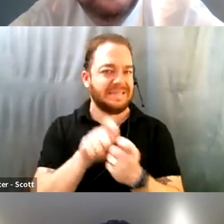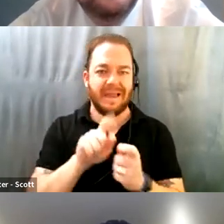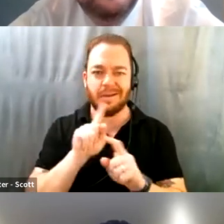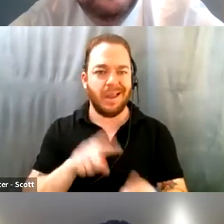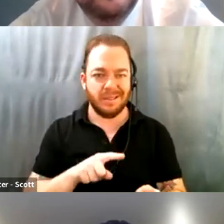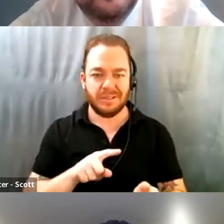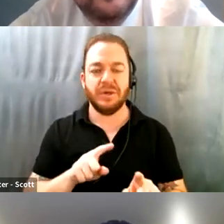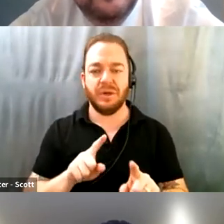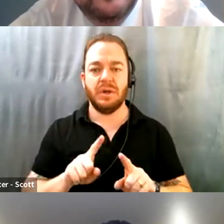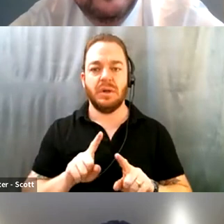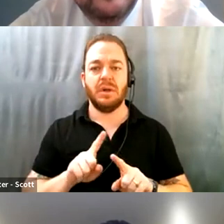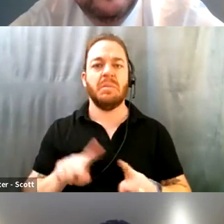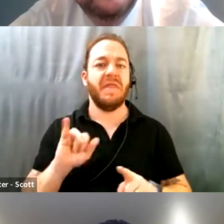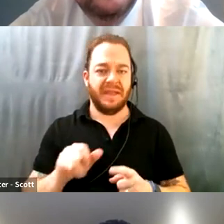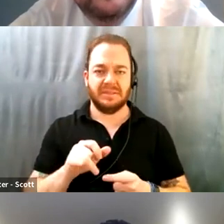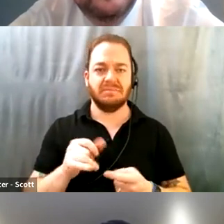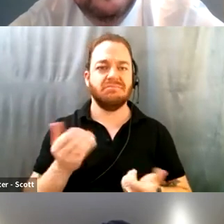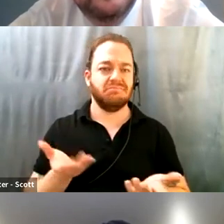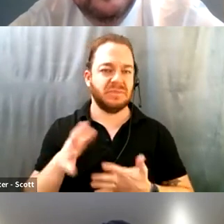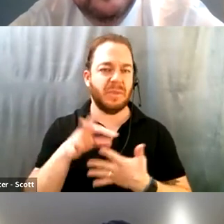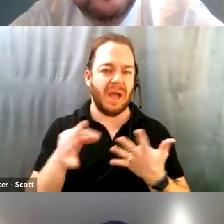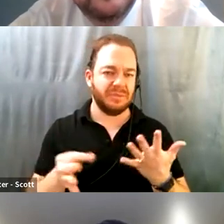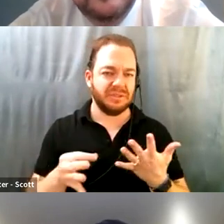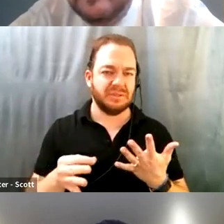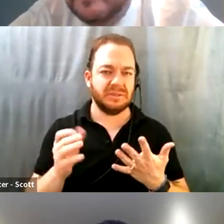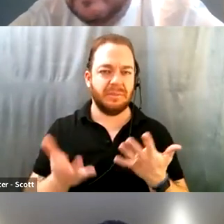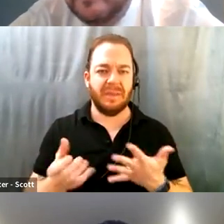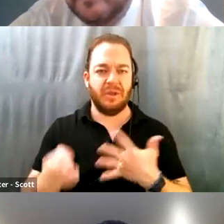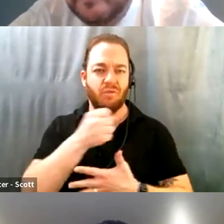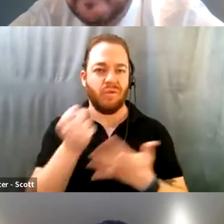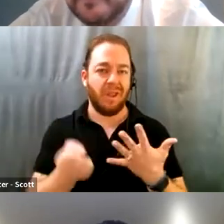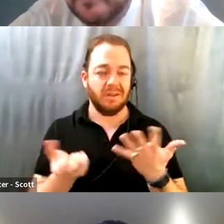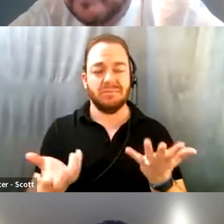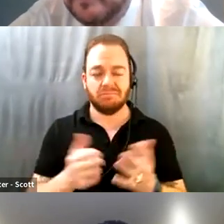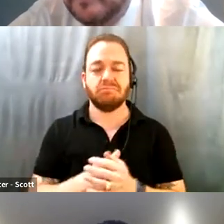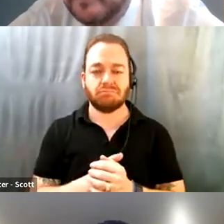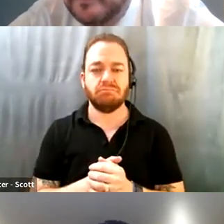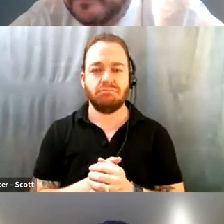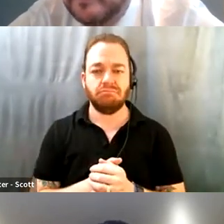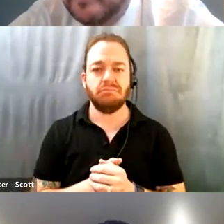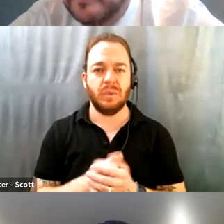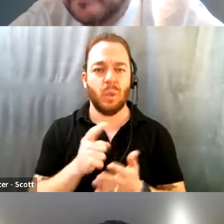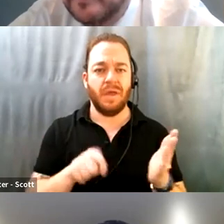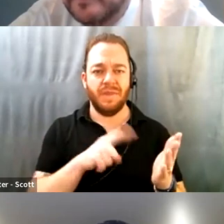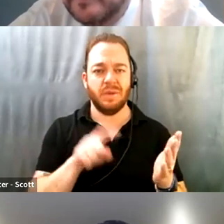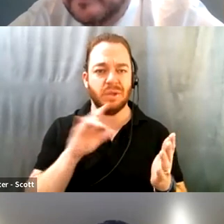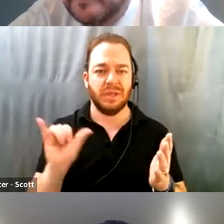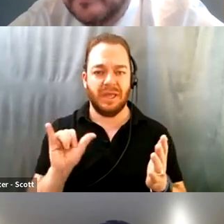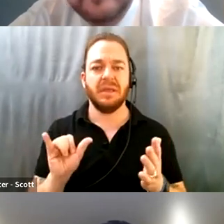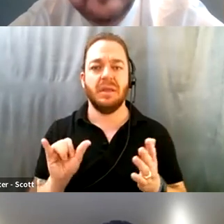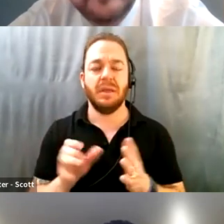but some options and maybe some ranking of what those options look like. But we